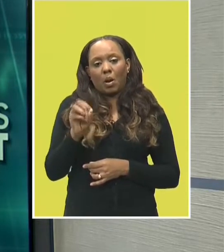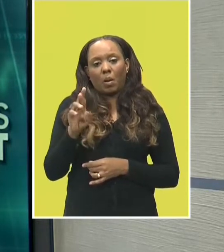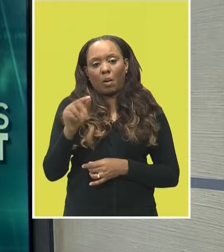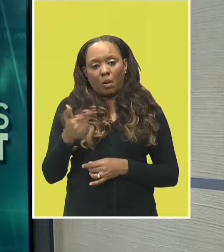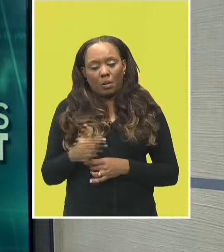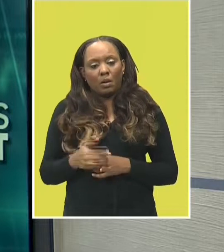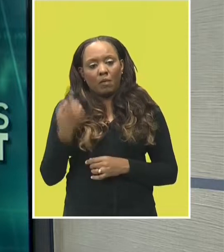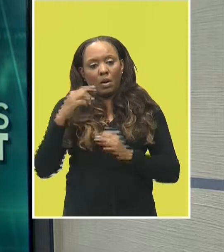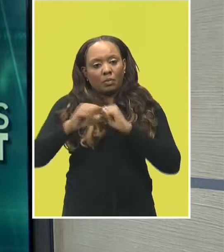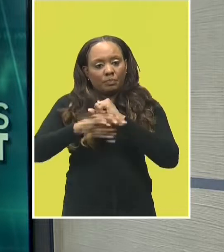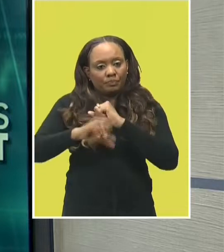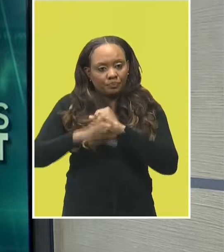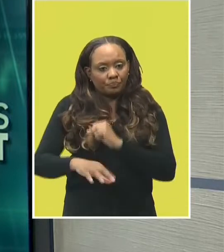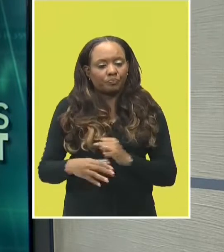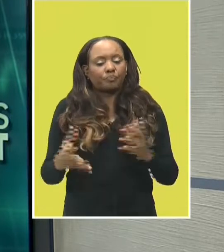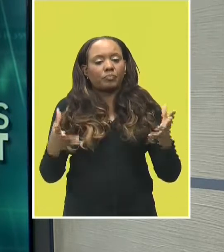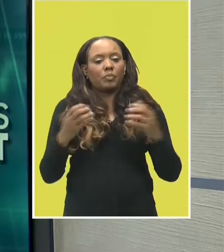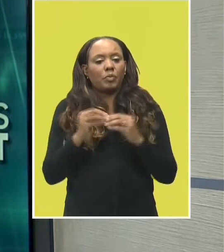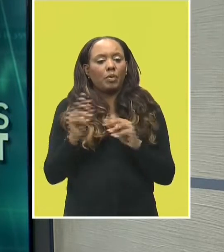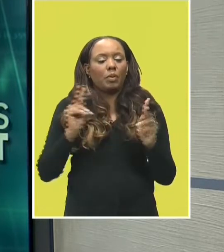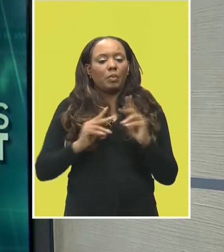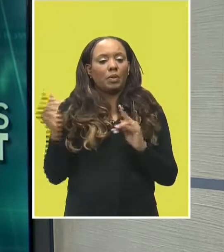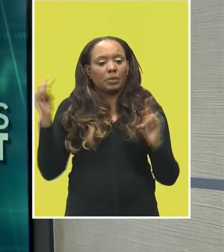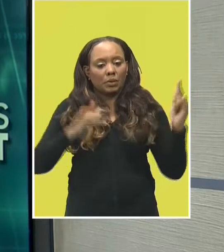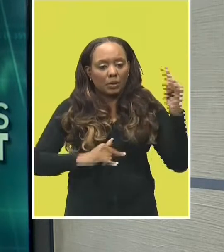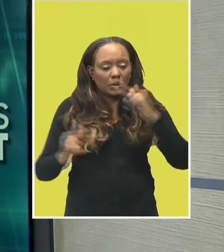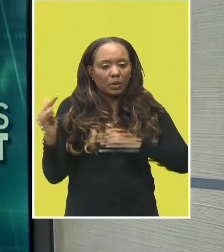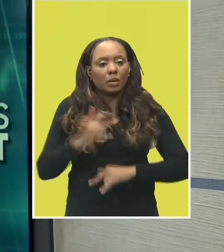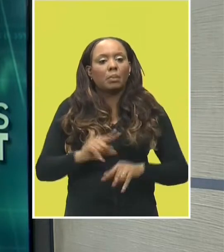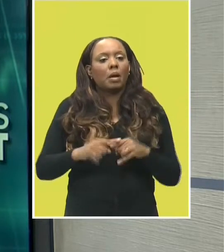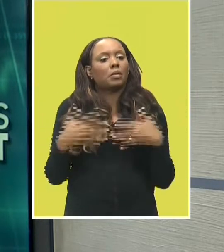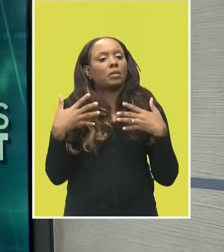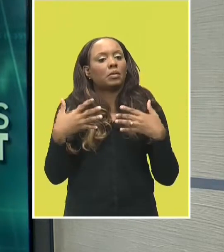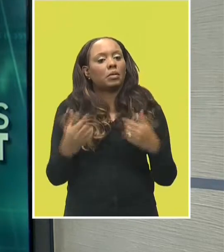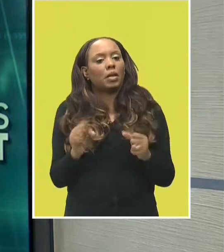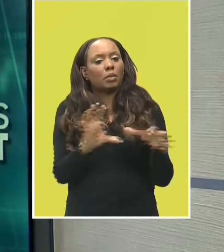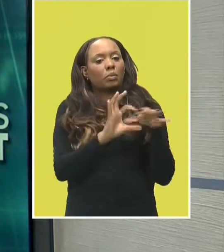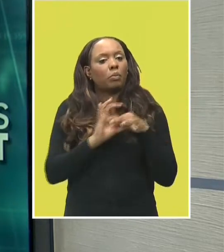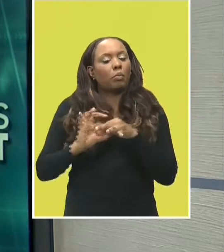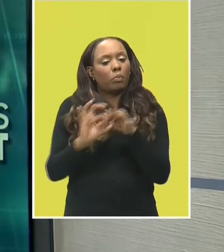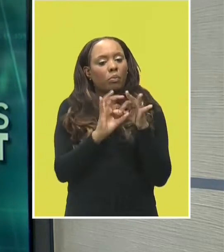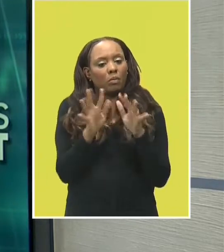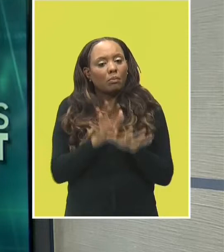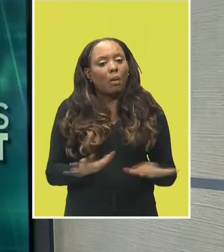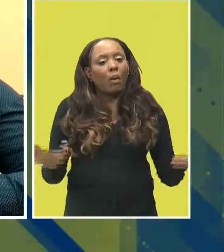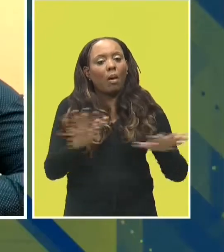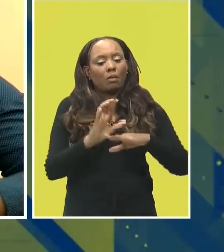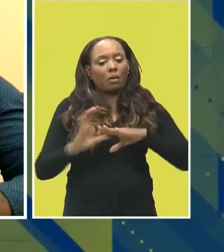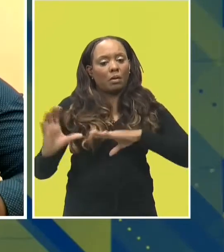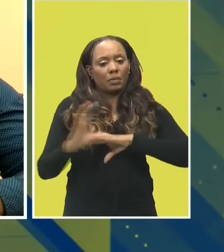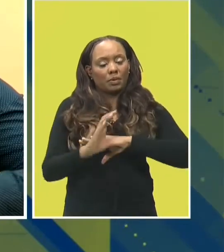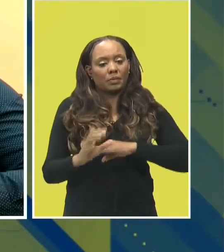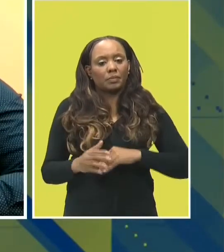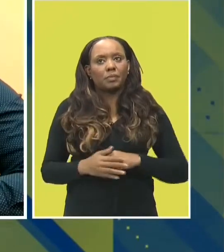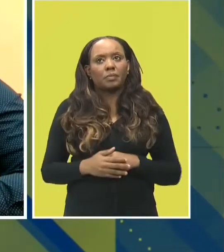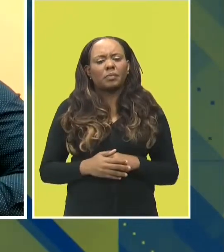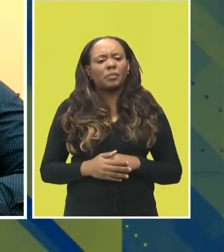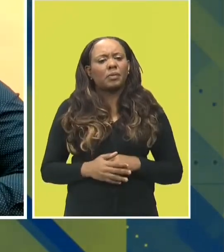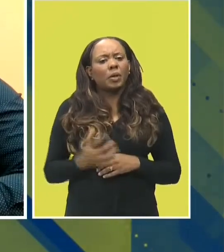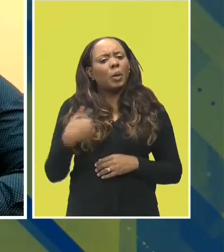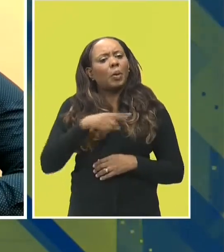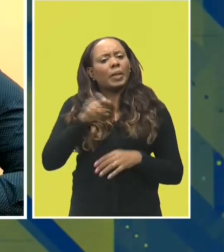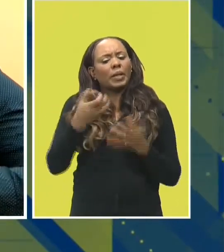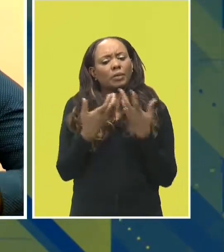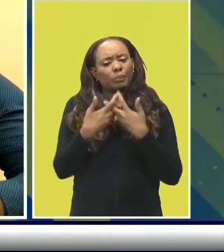not only to increase visitor arrival numbers, but strengthen bonds throughout the region. We need to integrate. We need to be